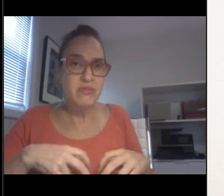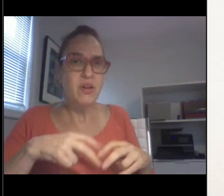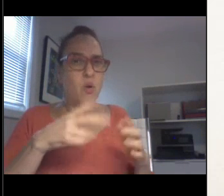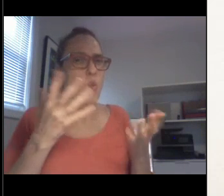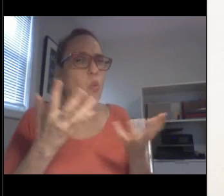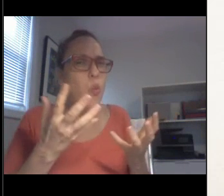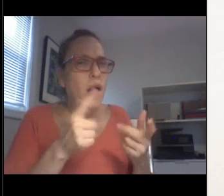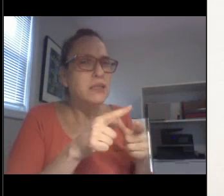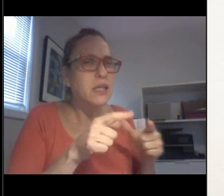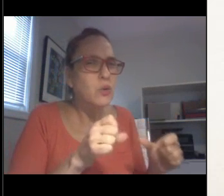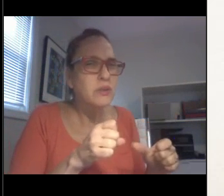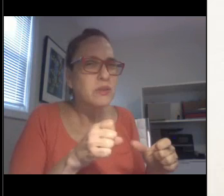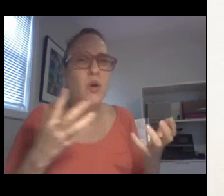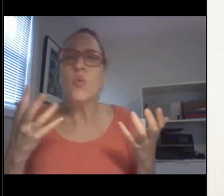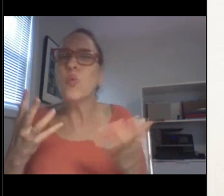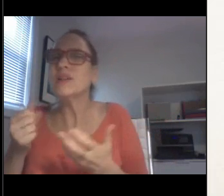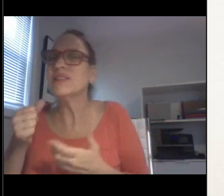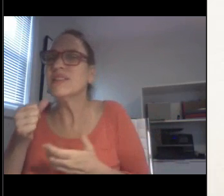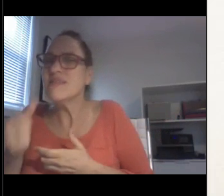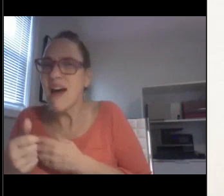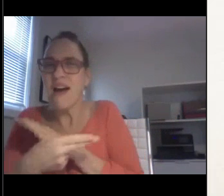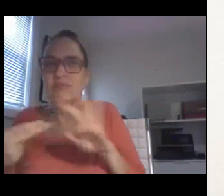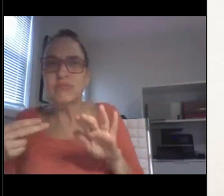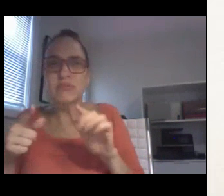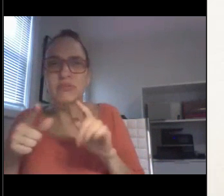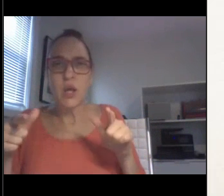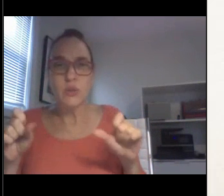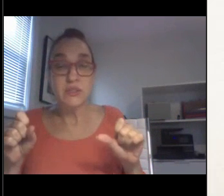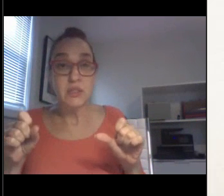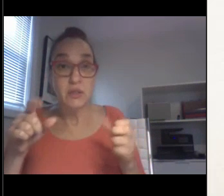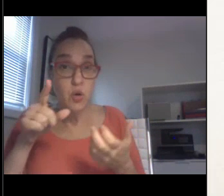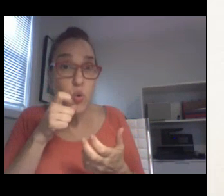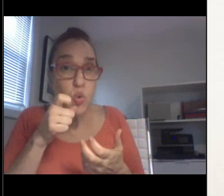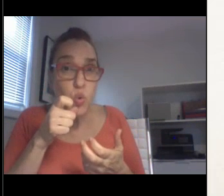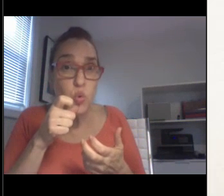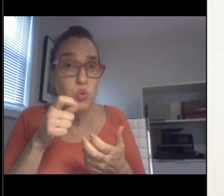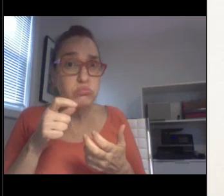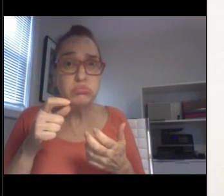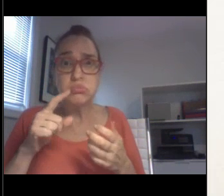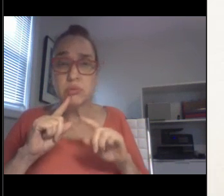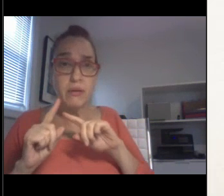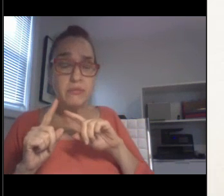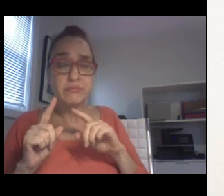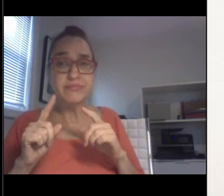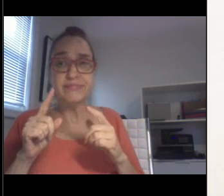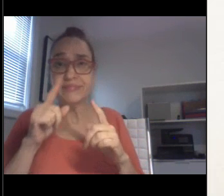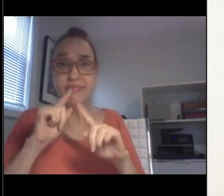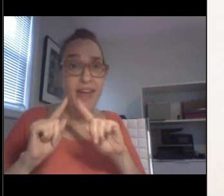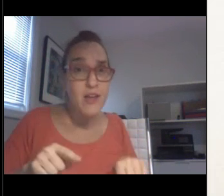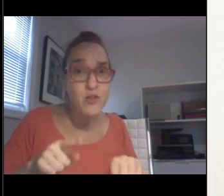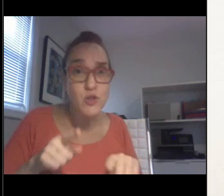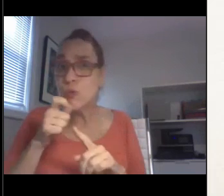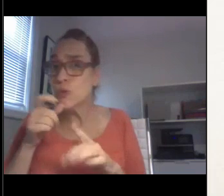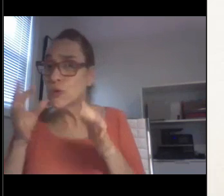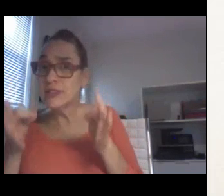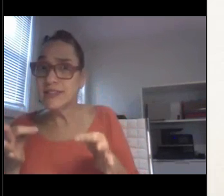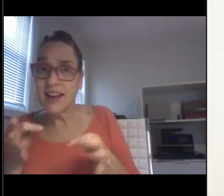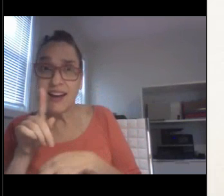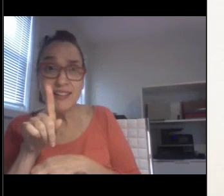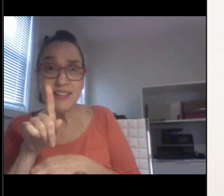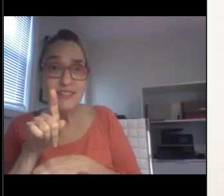what is linguistics, variable based on who's asking and who's responding? And then who ultimately is